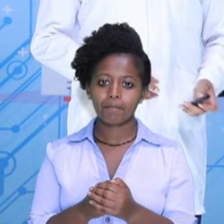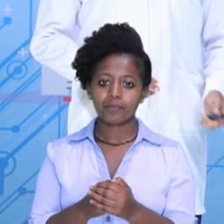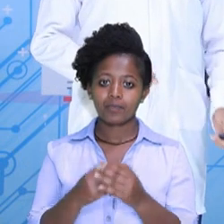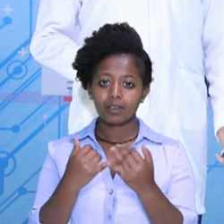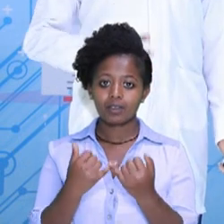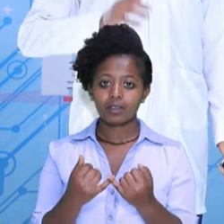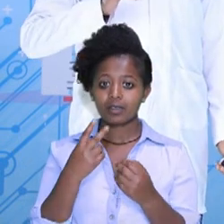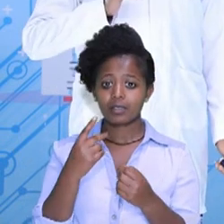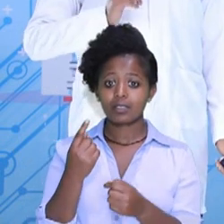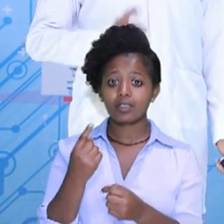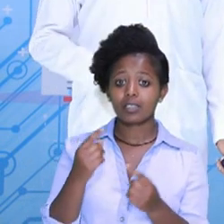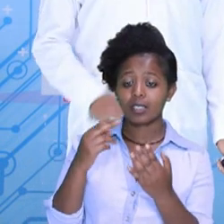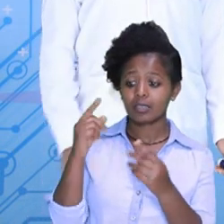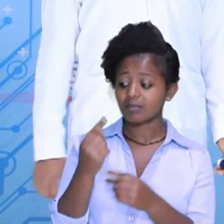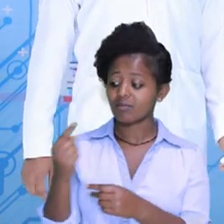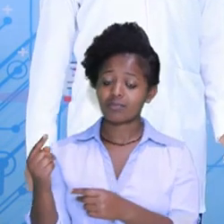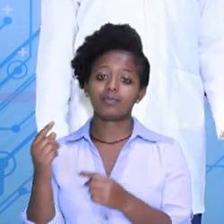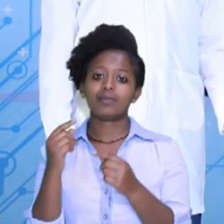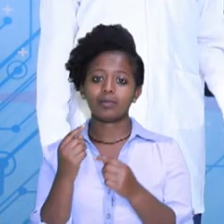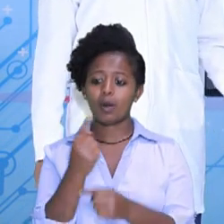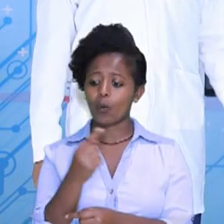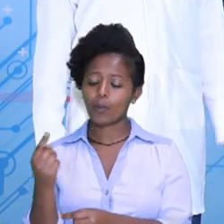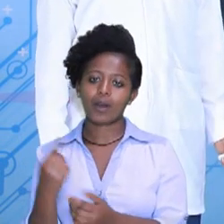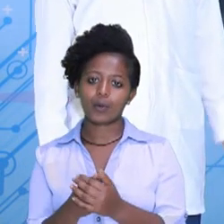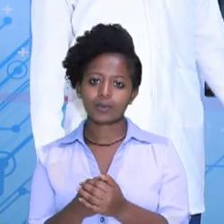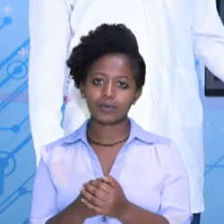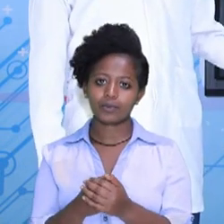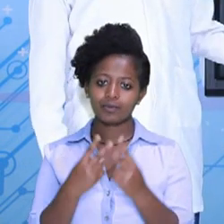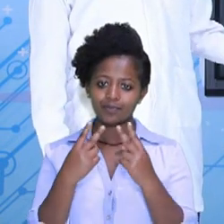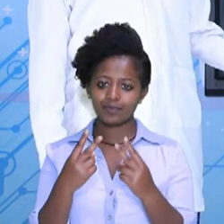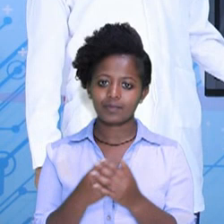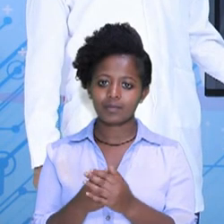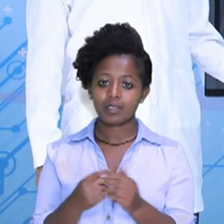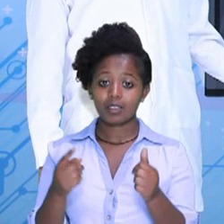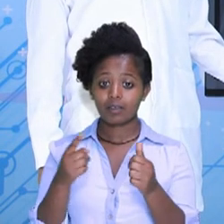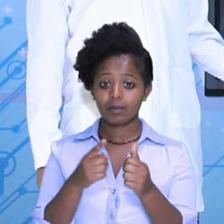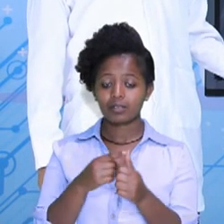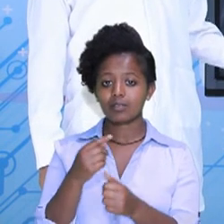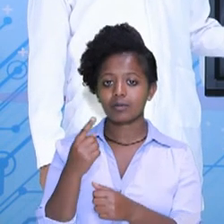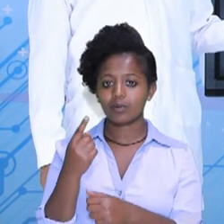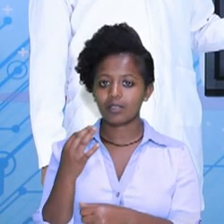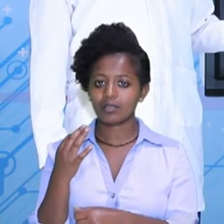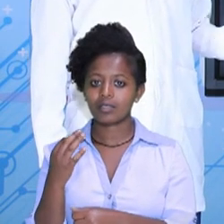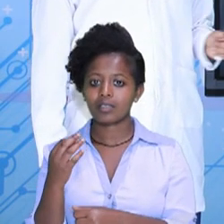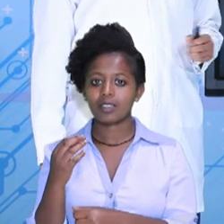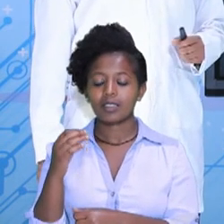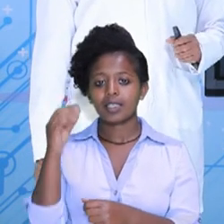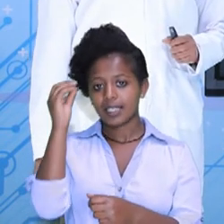Let us see each topic one by one. The first one,